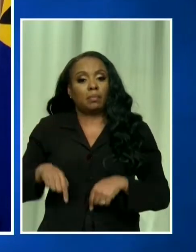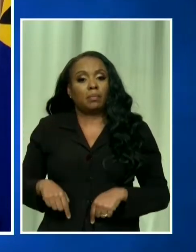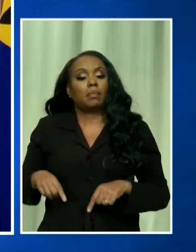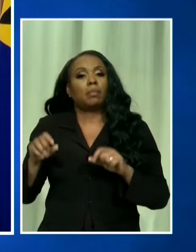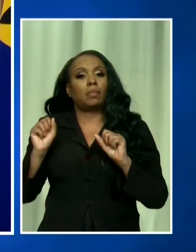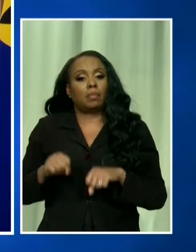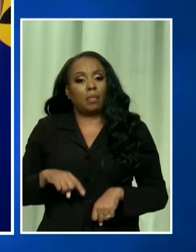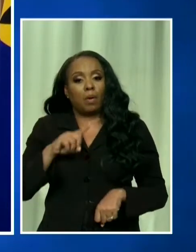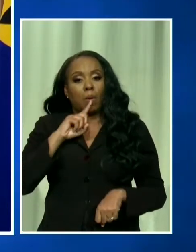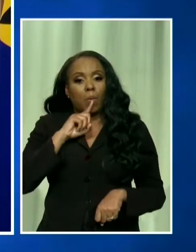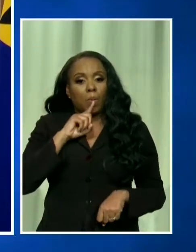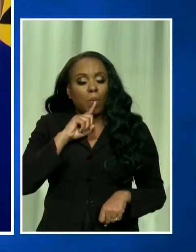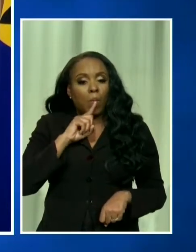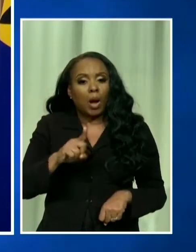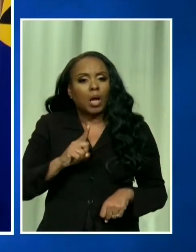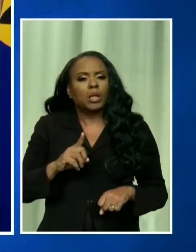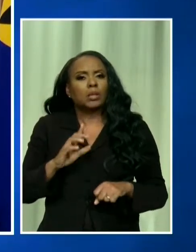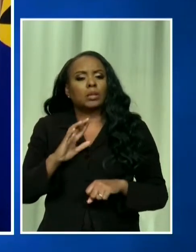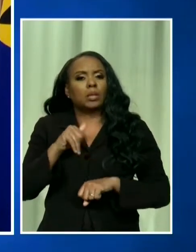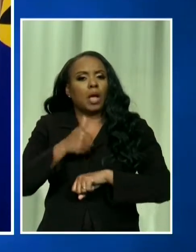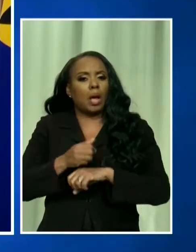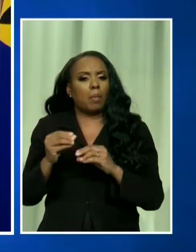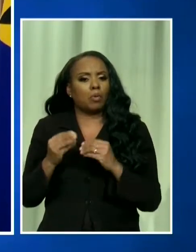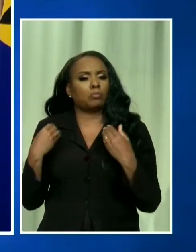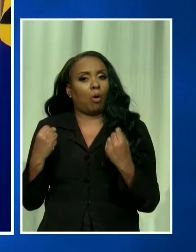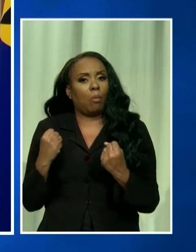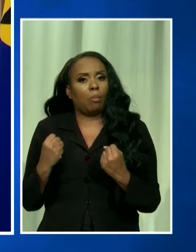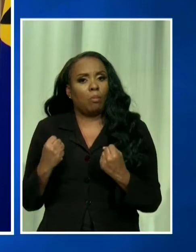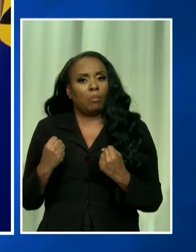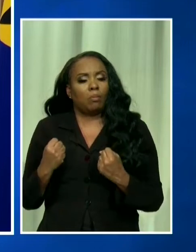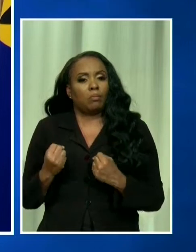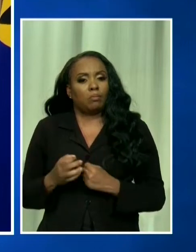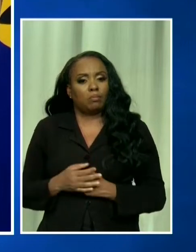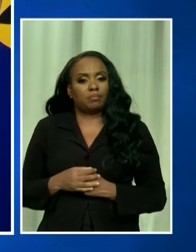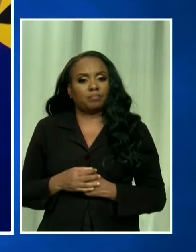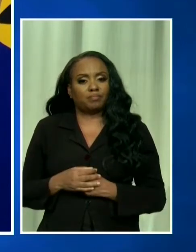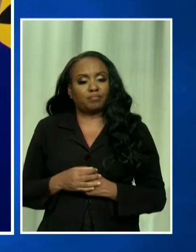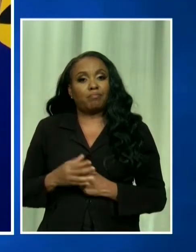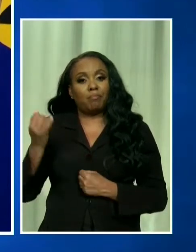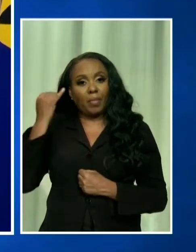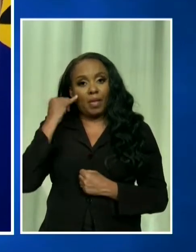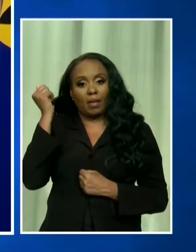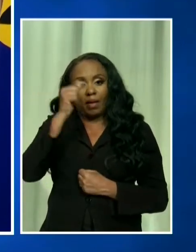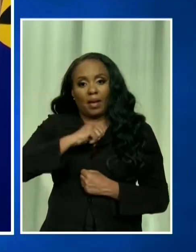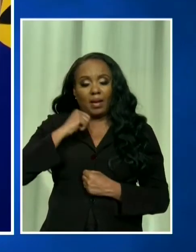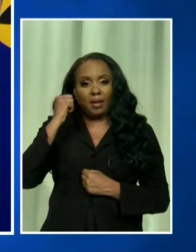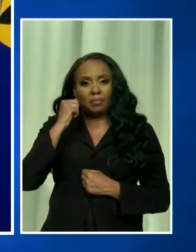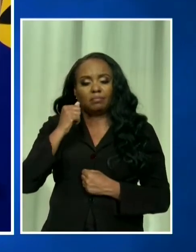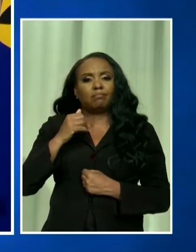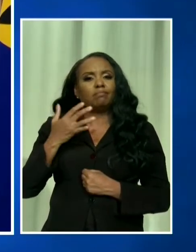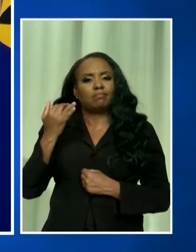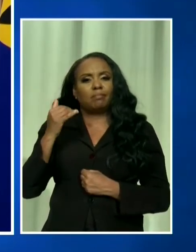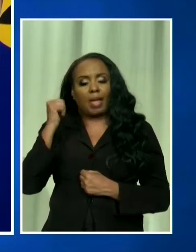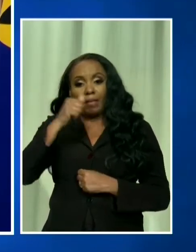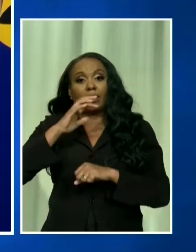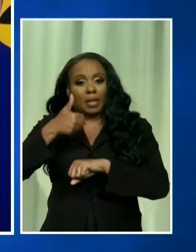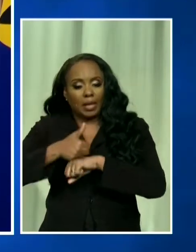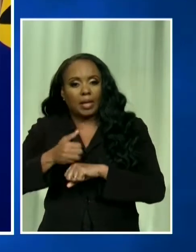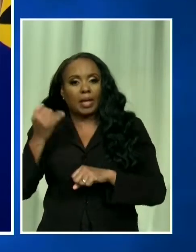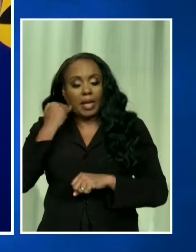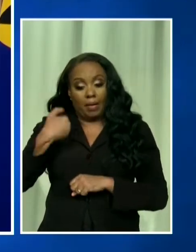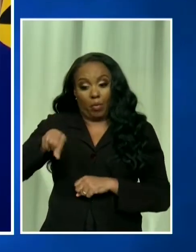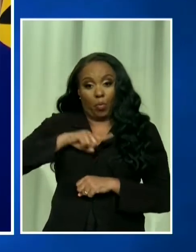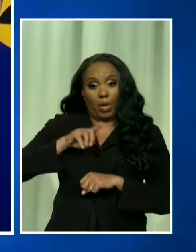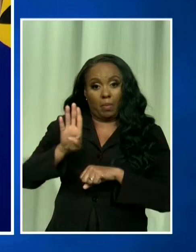push digital payments, which Barbadians now, once they adopt the technology, will be able to lower the cost of doing